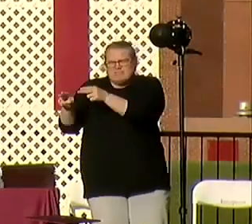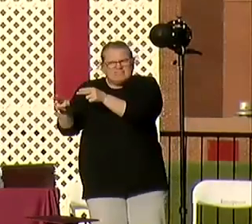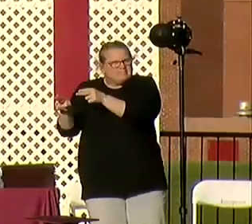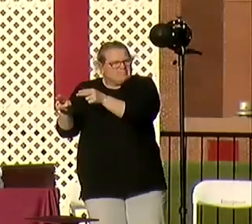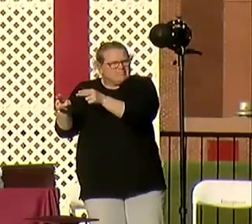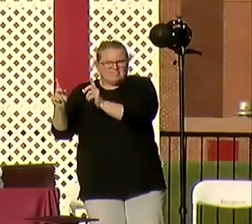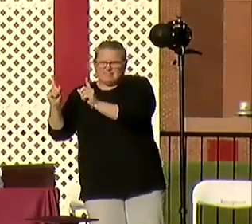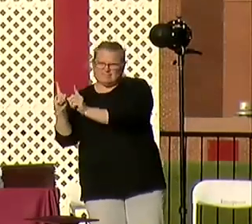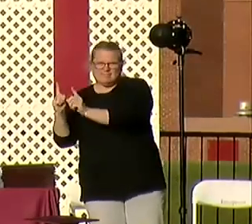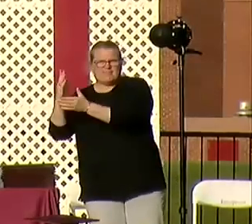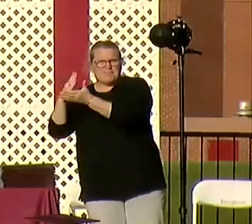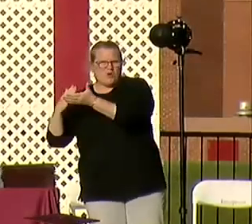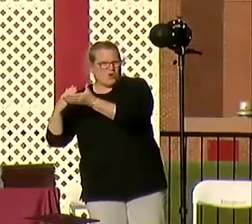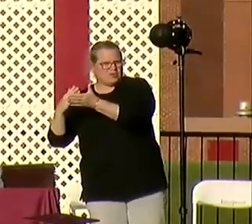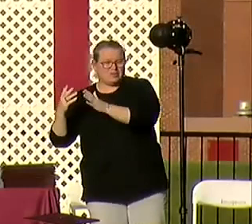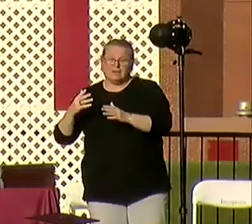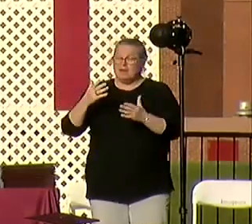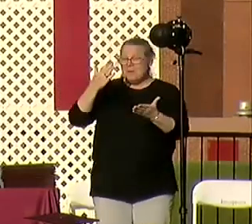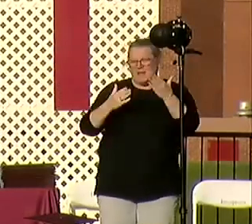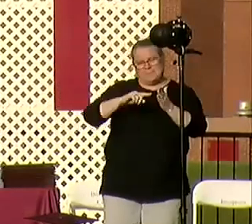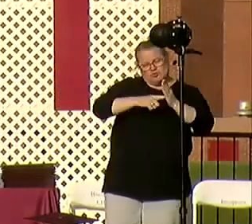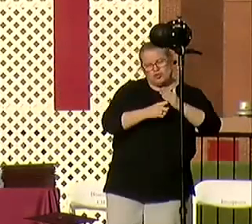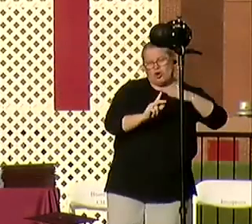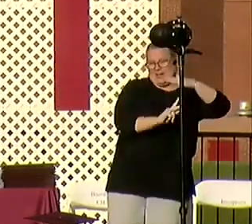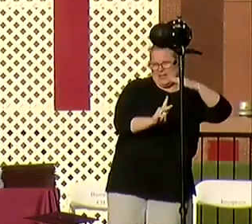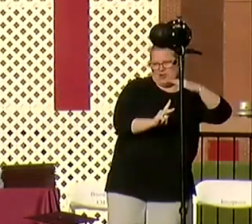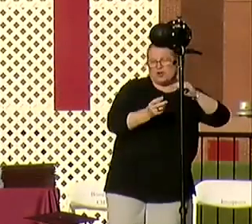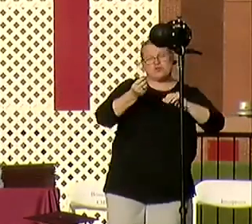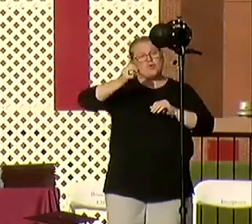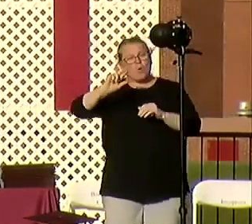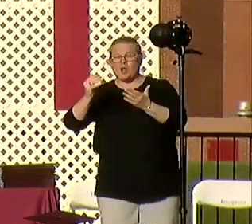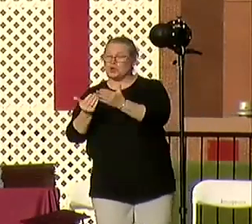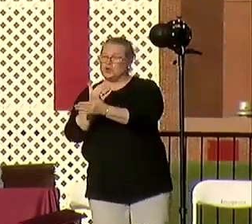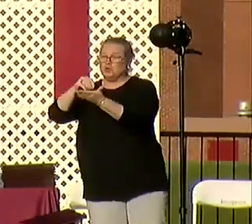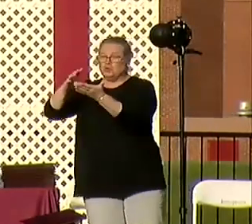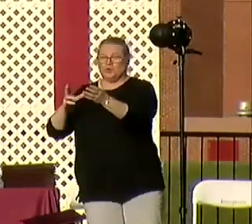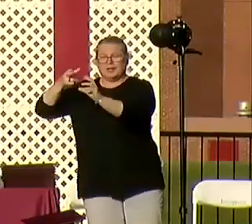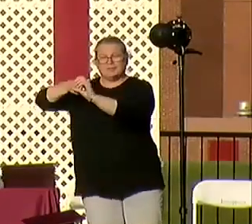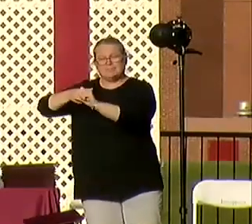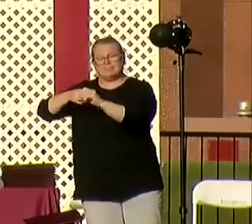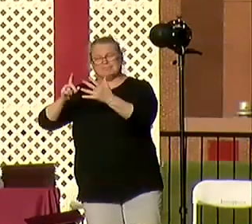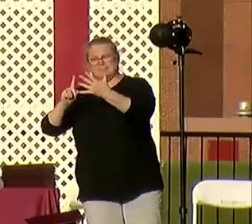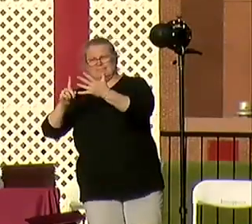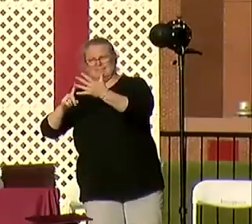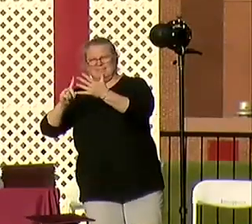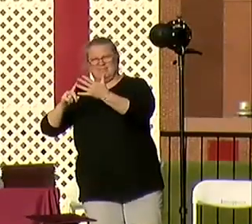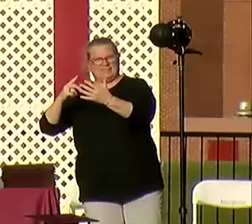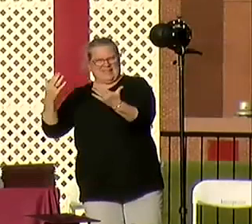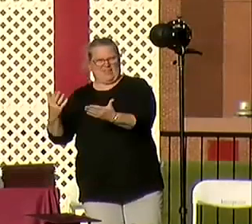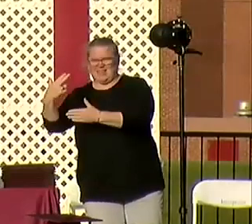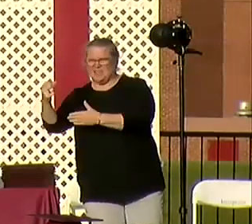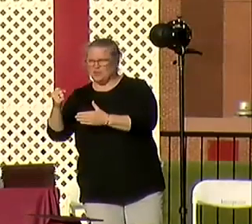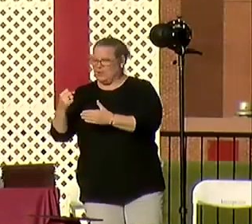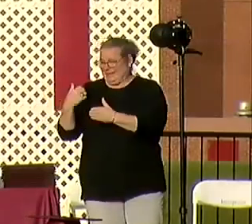Schools as a kindergarten student, or if you joined us new at Granby Memorial High School, this past year is just a fraction of